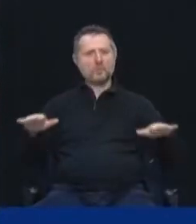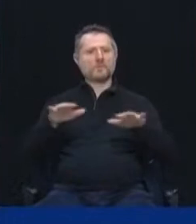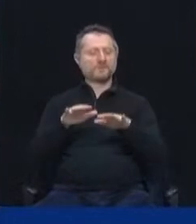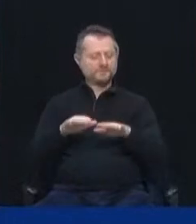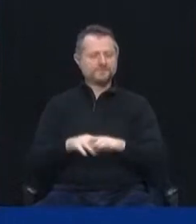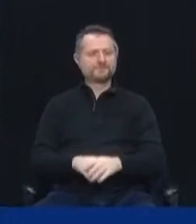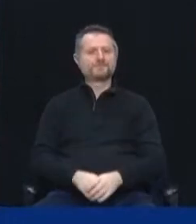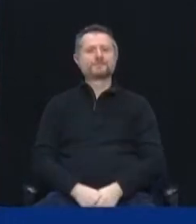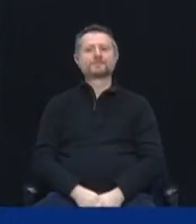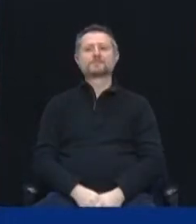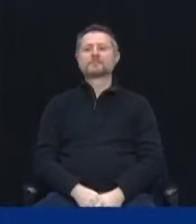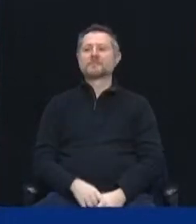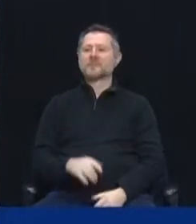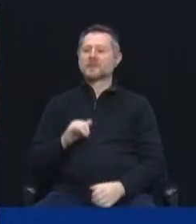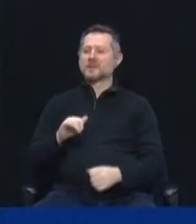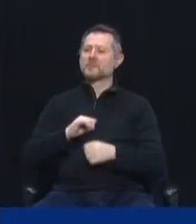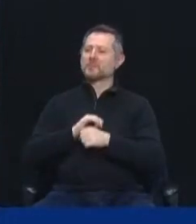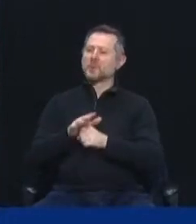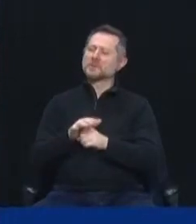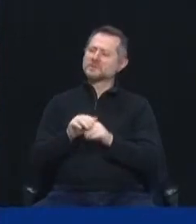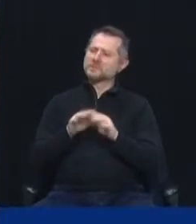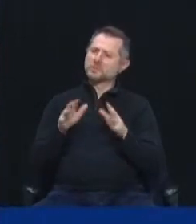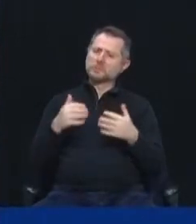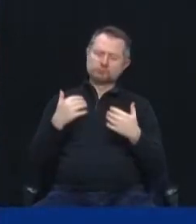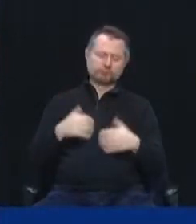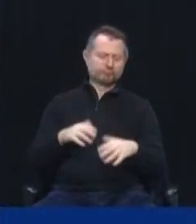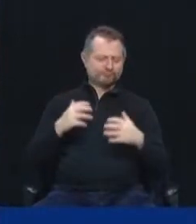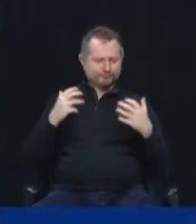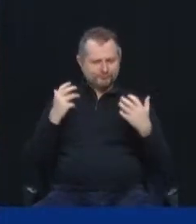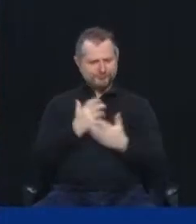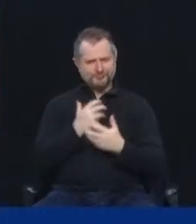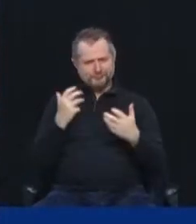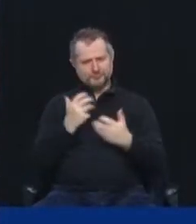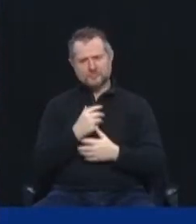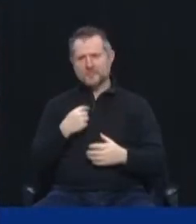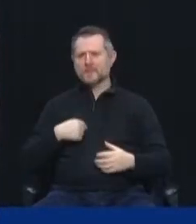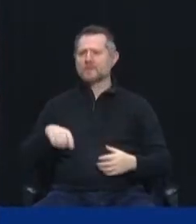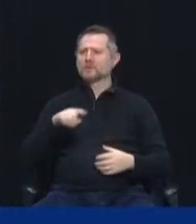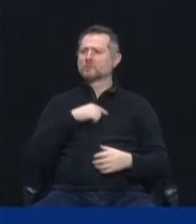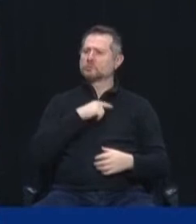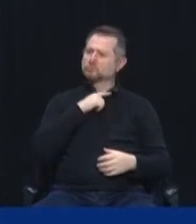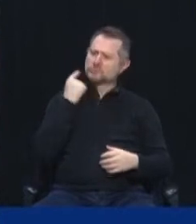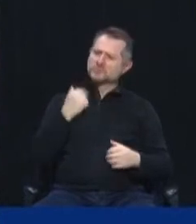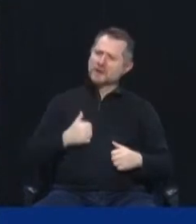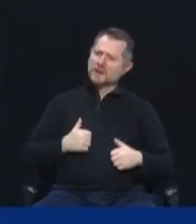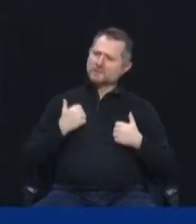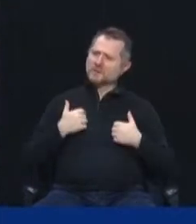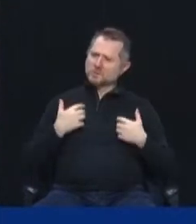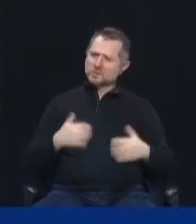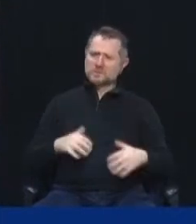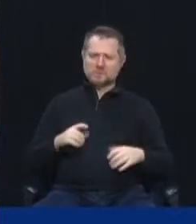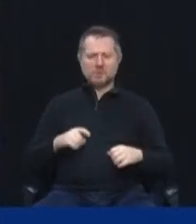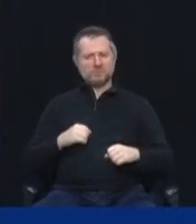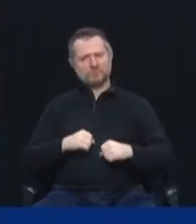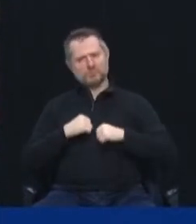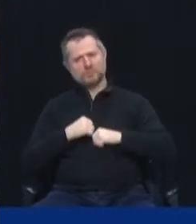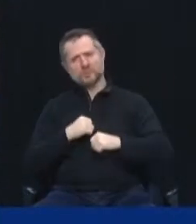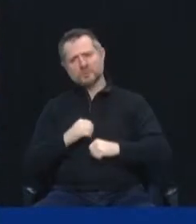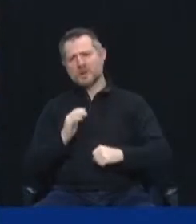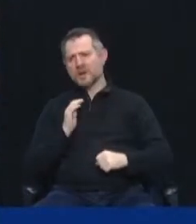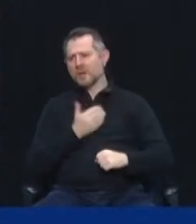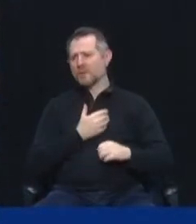with this pandemic because we put our life in danger. We have to protect our